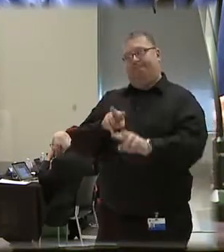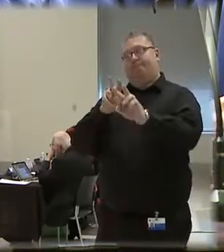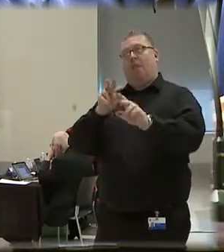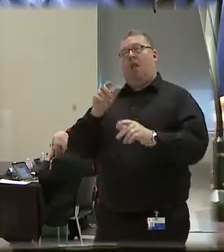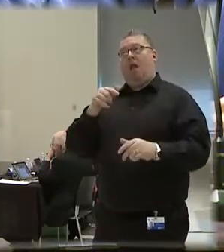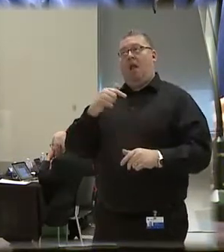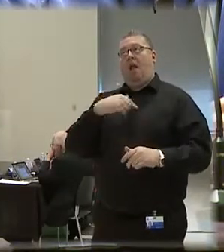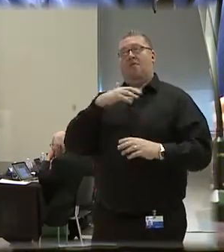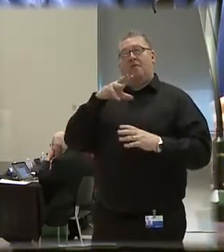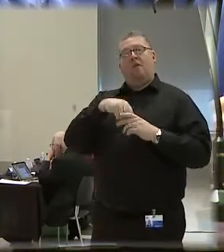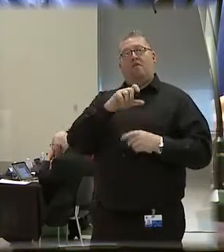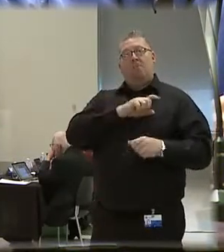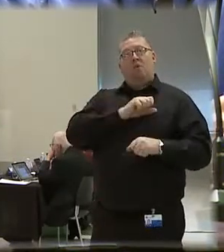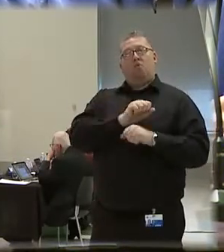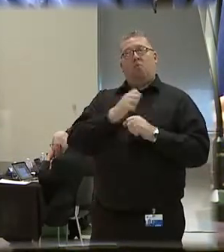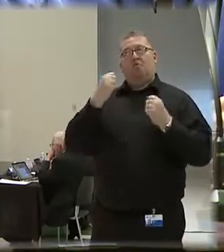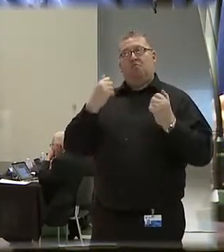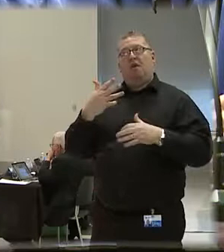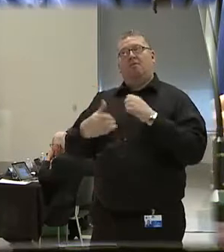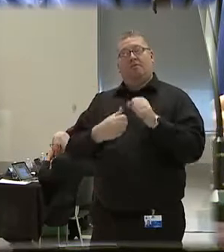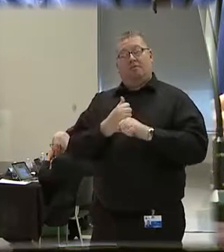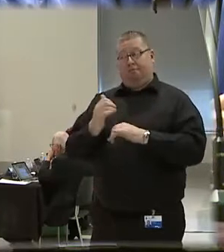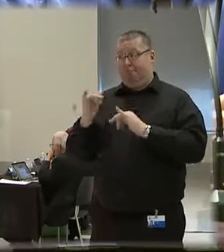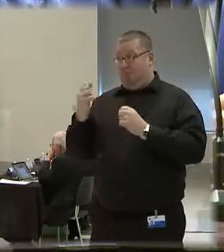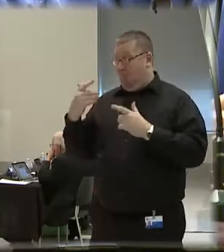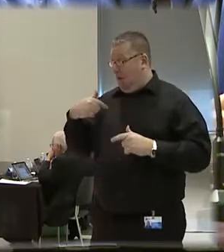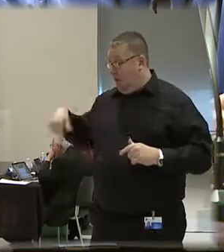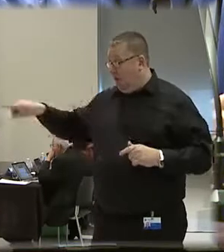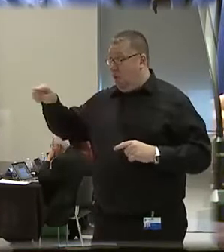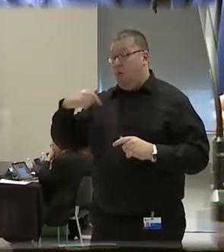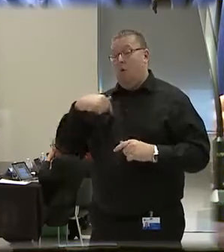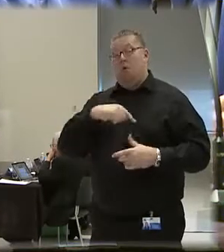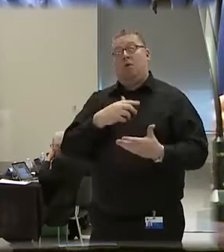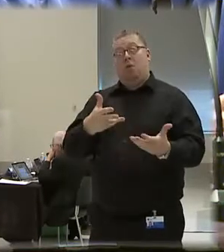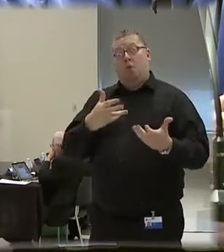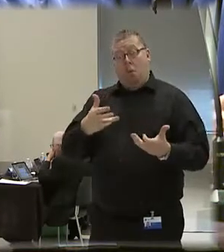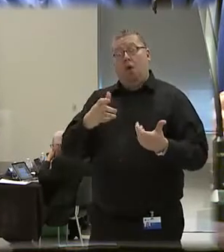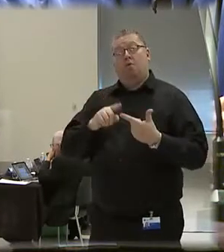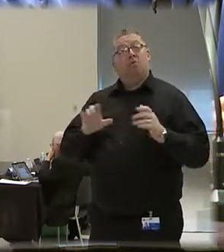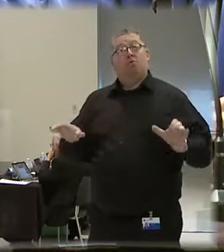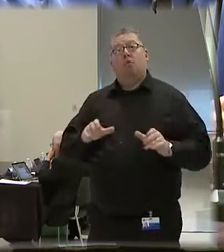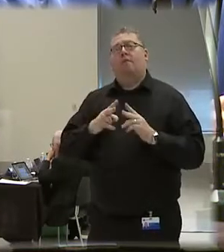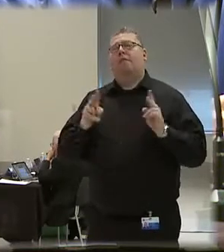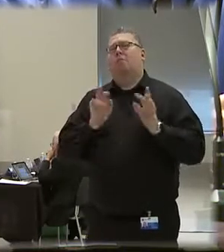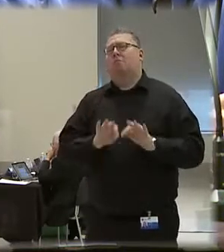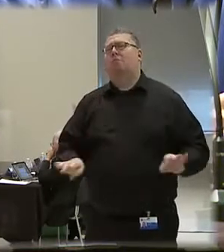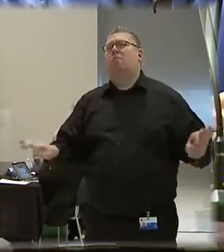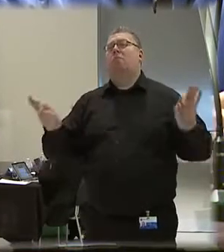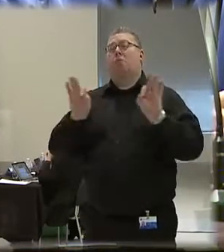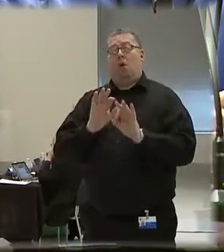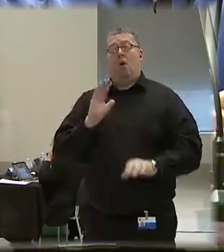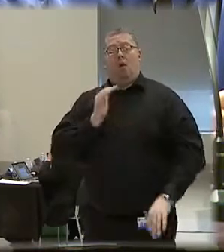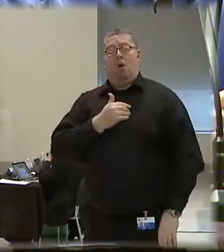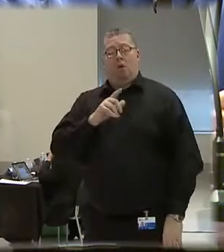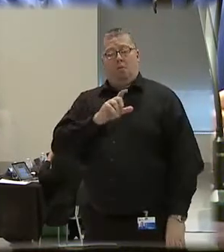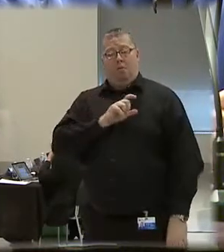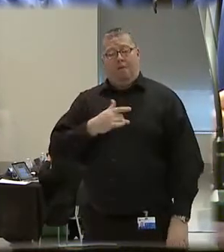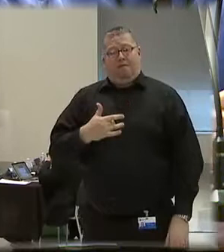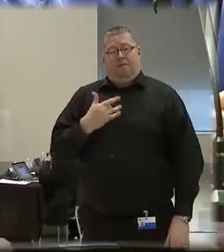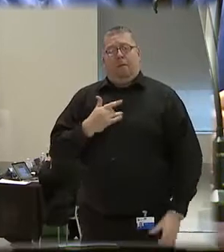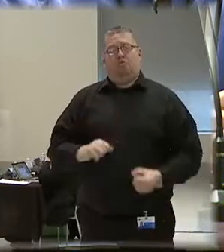time, as you have, as many of us have. And one thing that we want to do, I think it's very important that our police officers feel